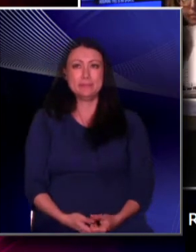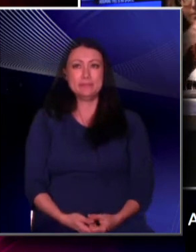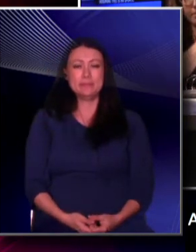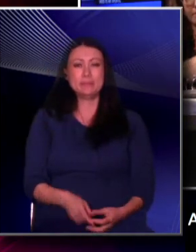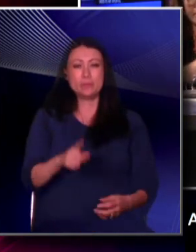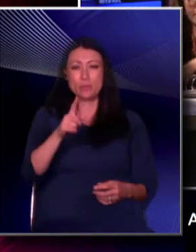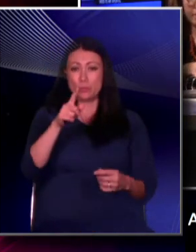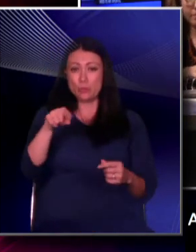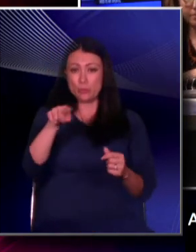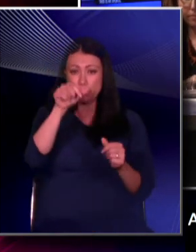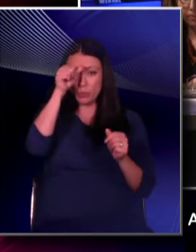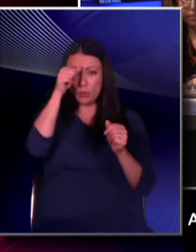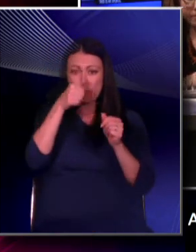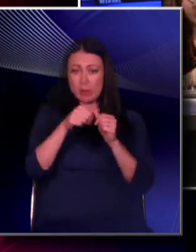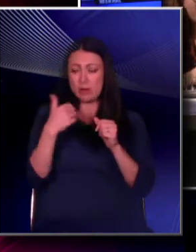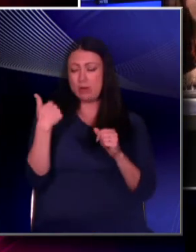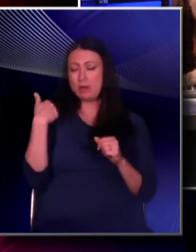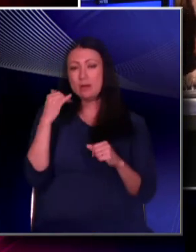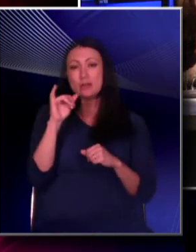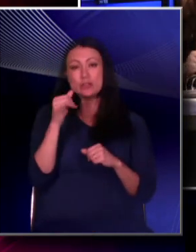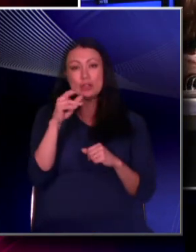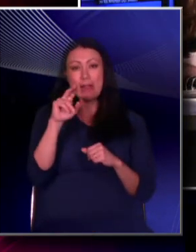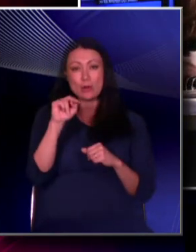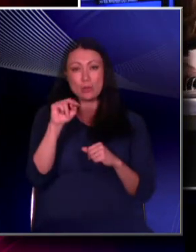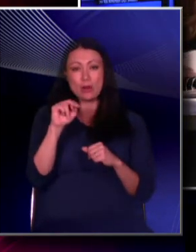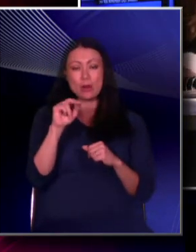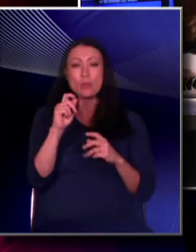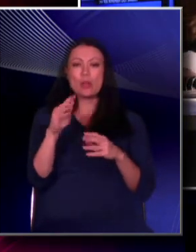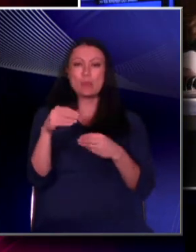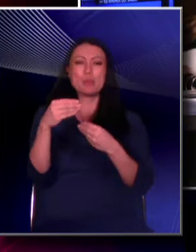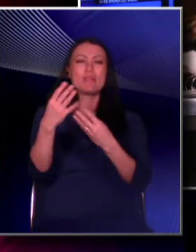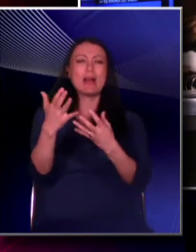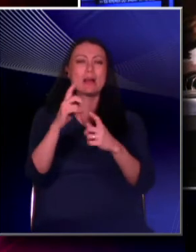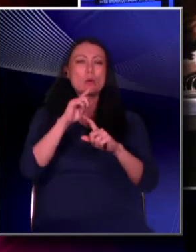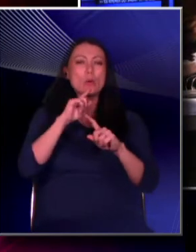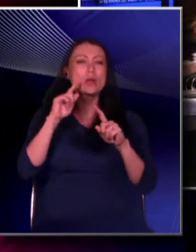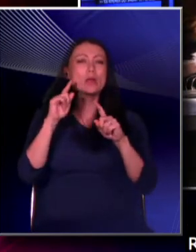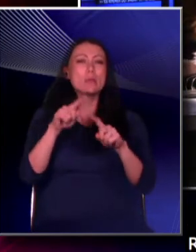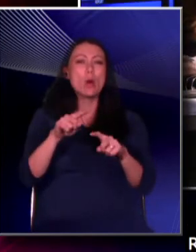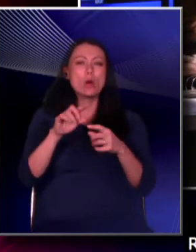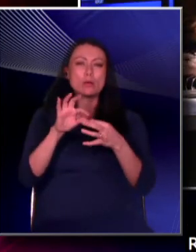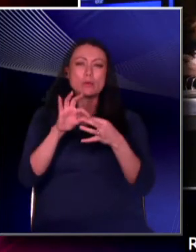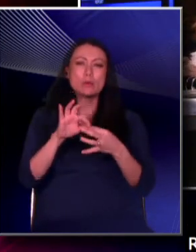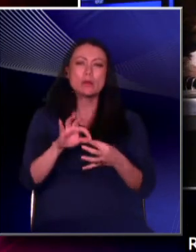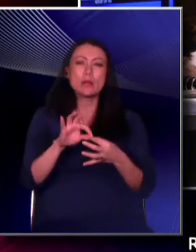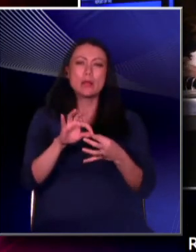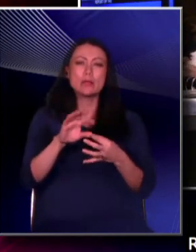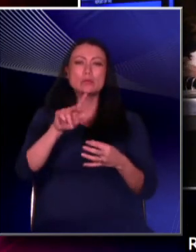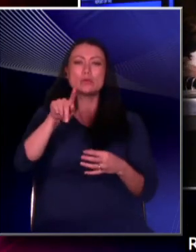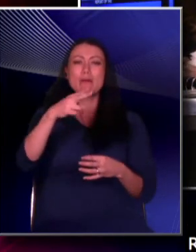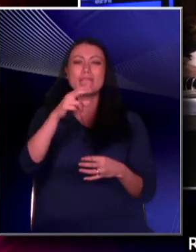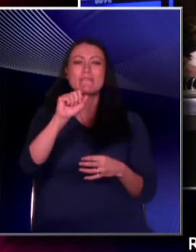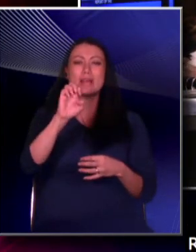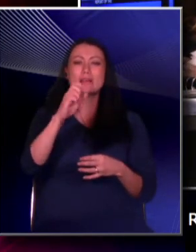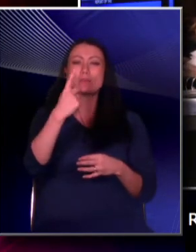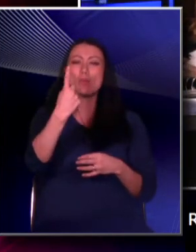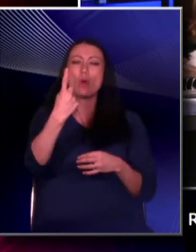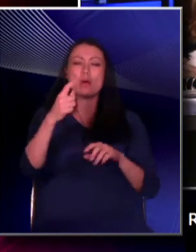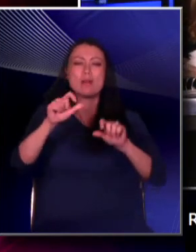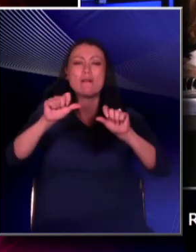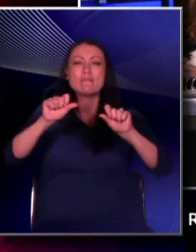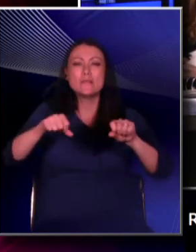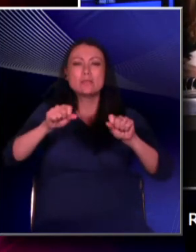You remember last January, we provided a report of the Phase 1 feasibility